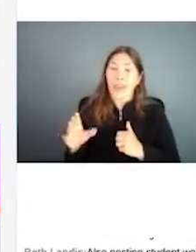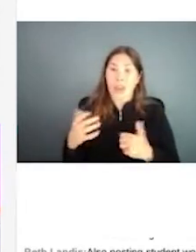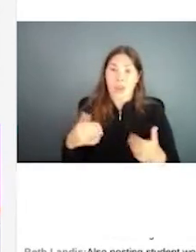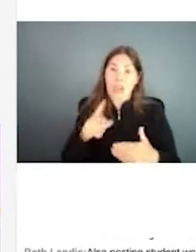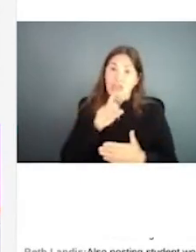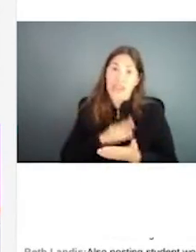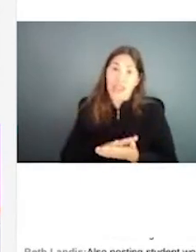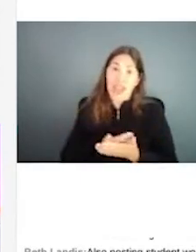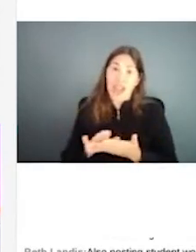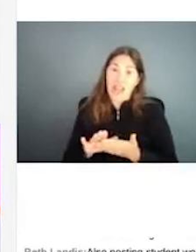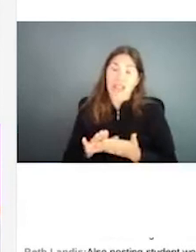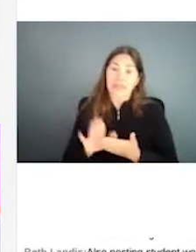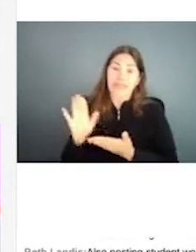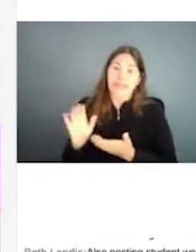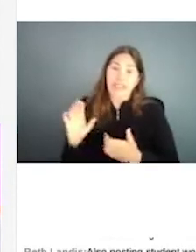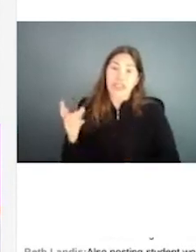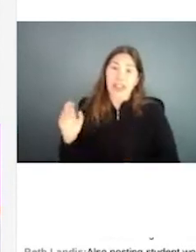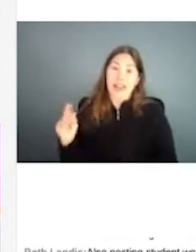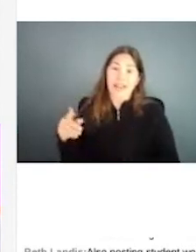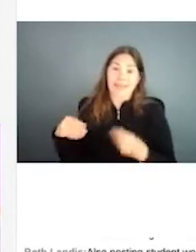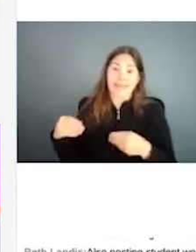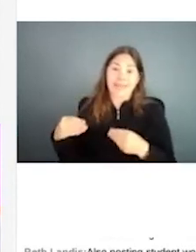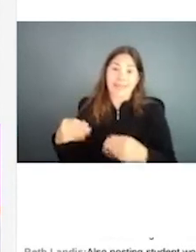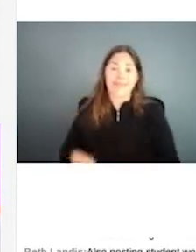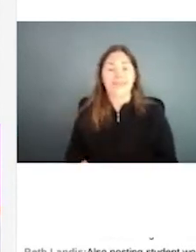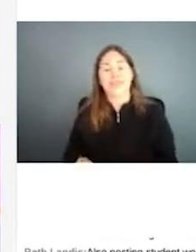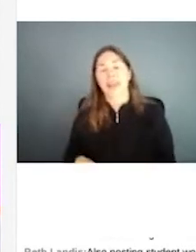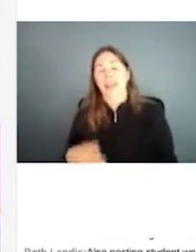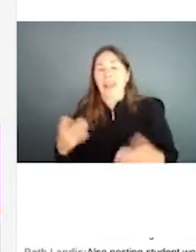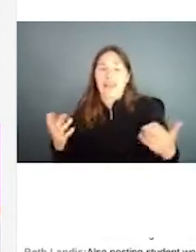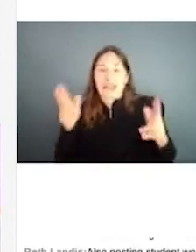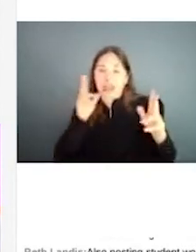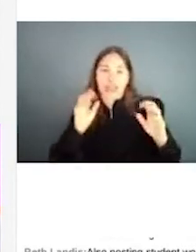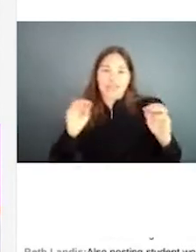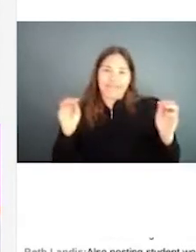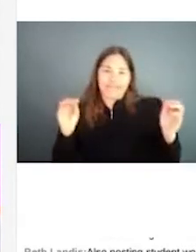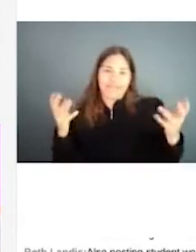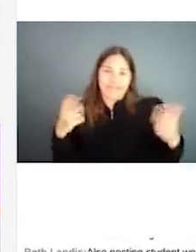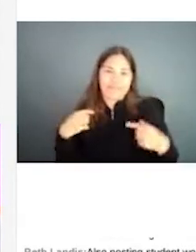nice little check. But I haven't heard anything about that.